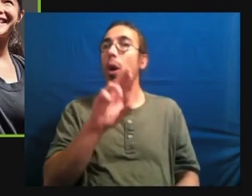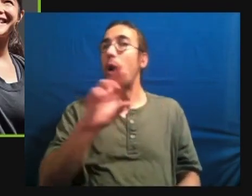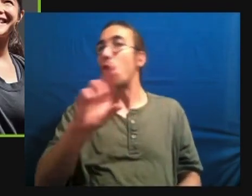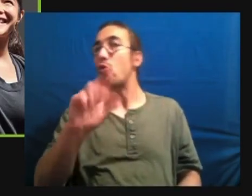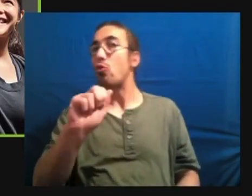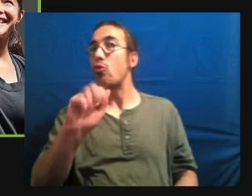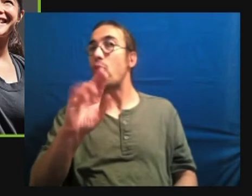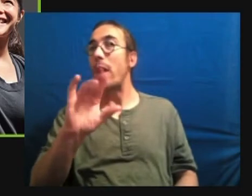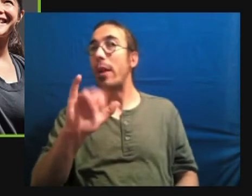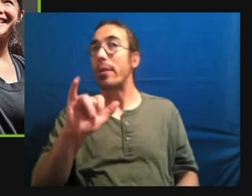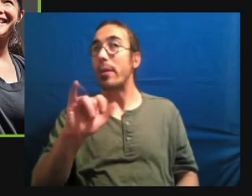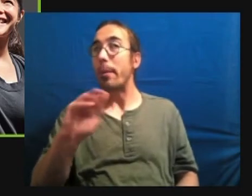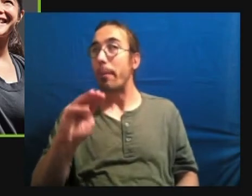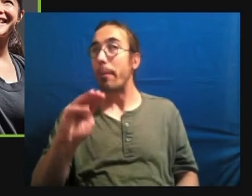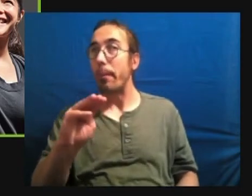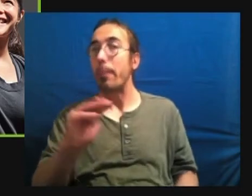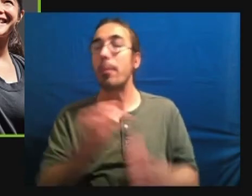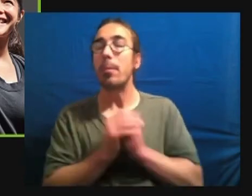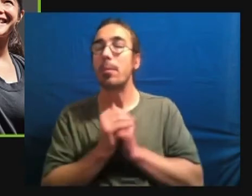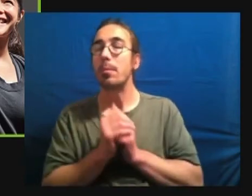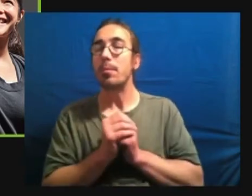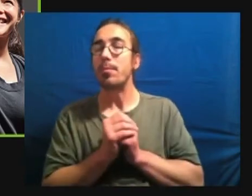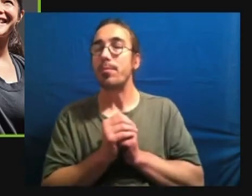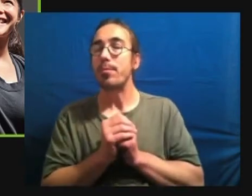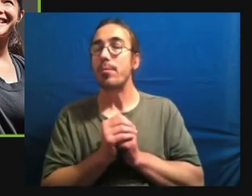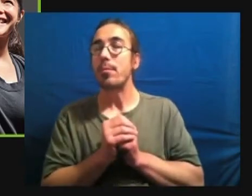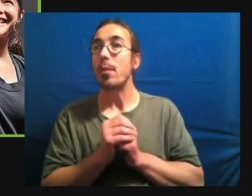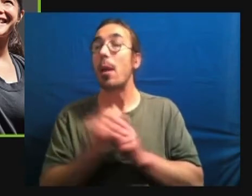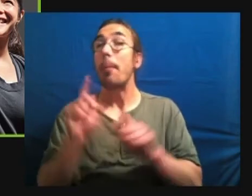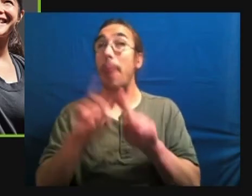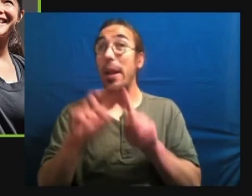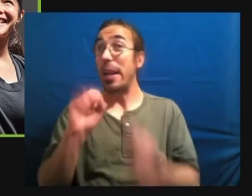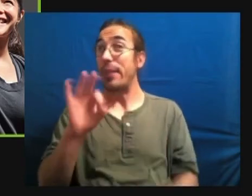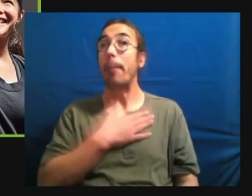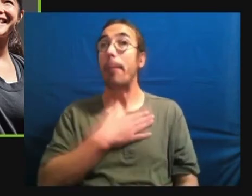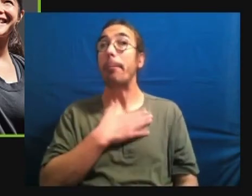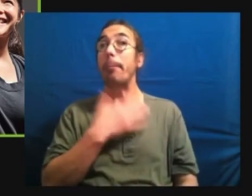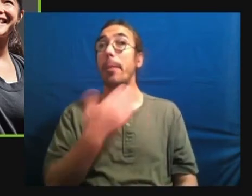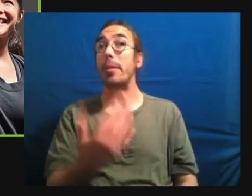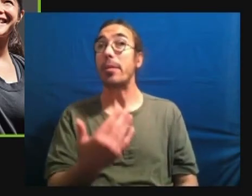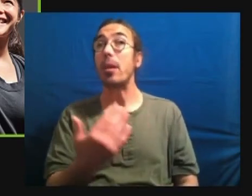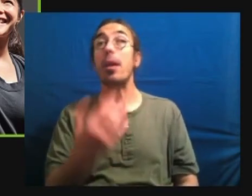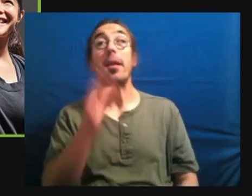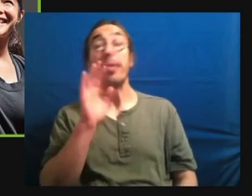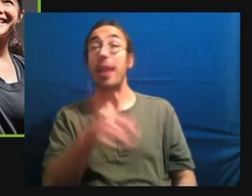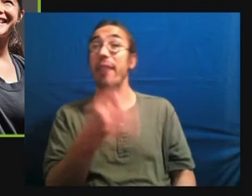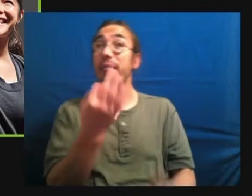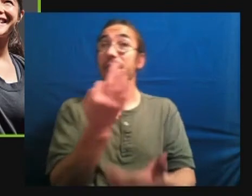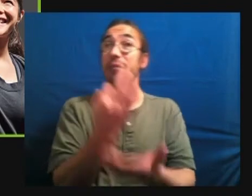thinking that if he admits the indisputable fact that